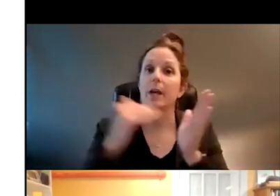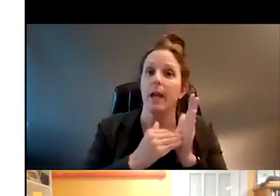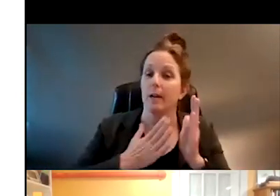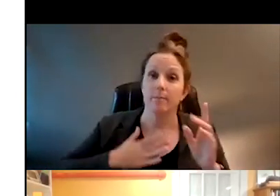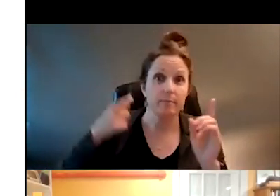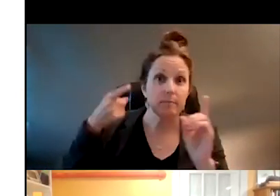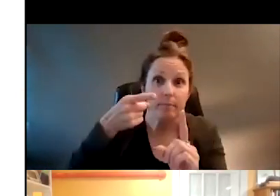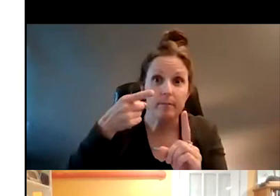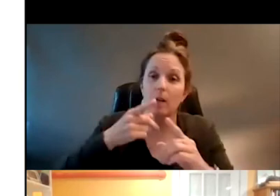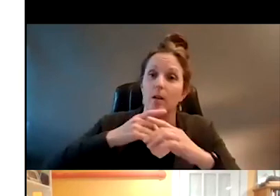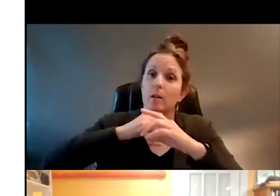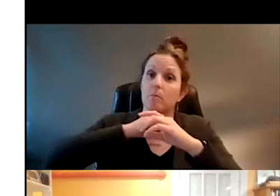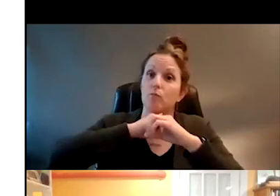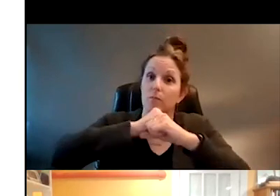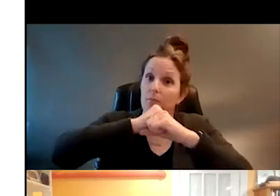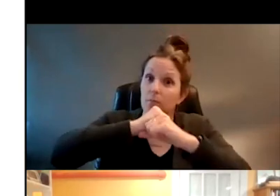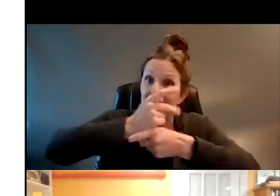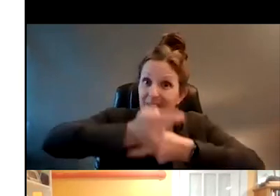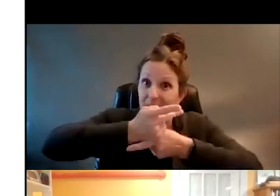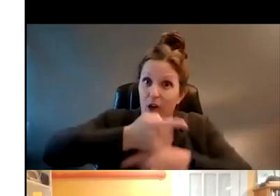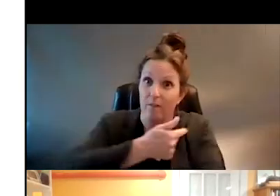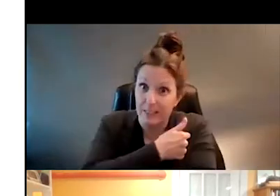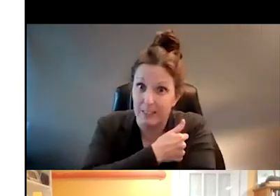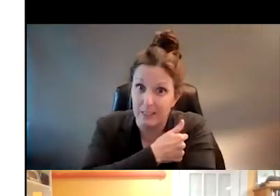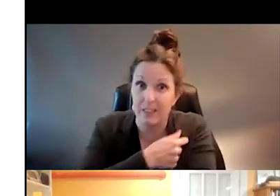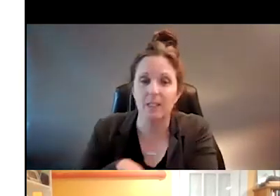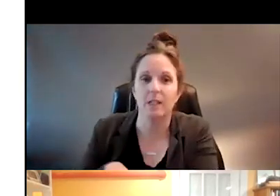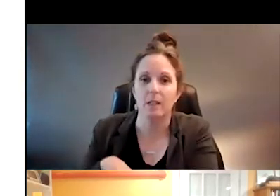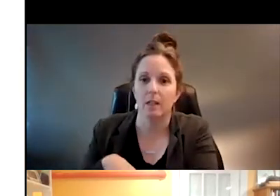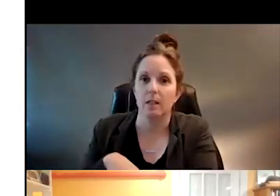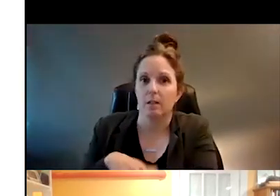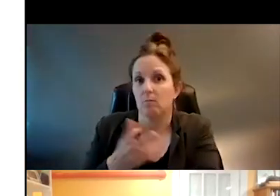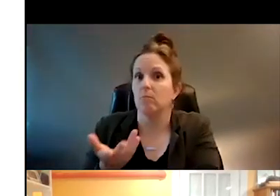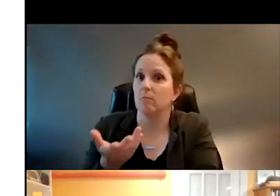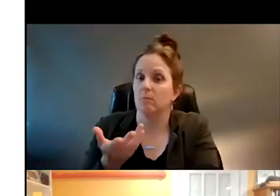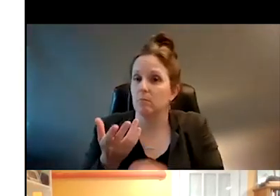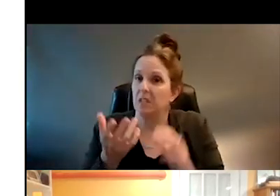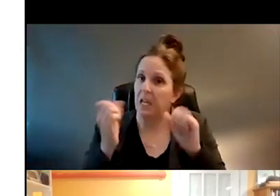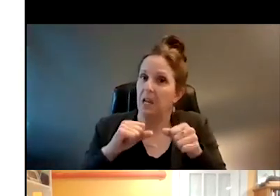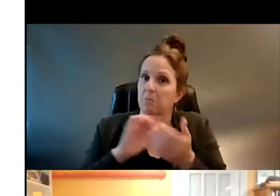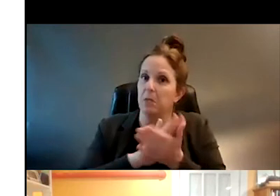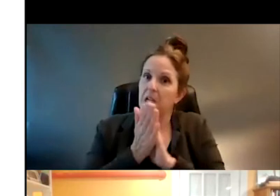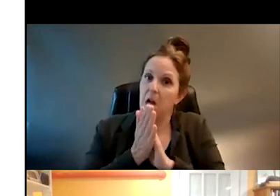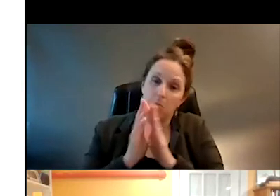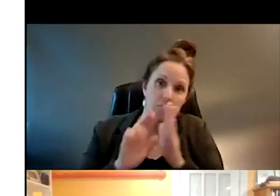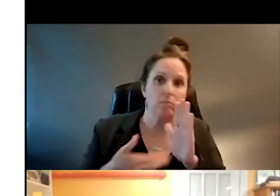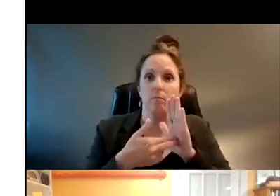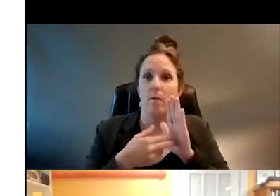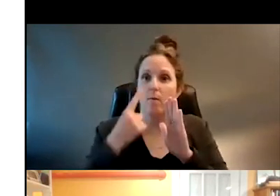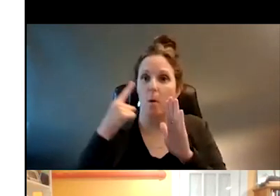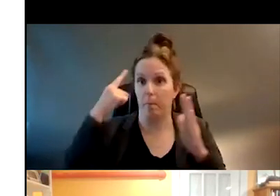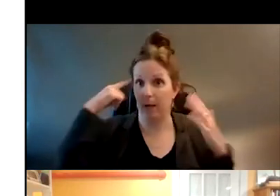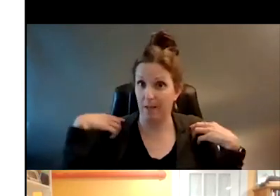vaccinations, is really something. It's a legitimate role for a mental health care system. It really matters to